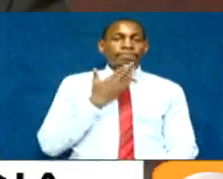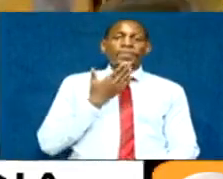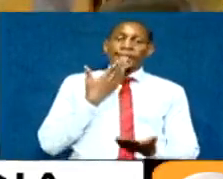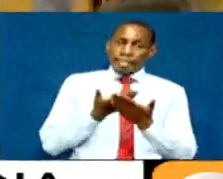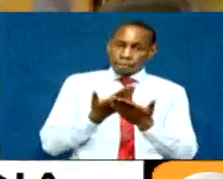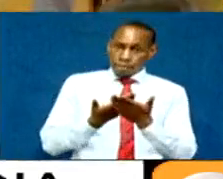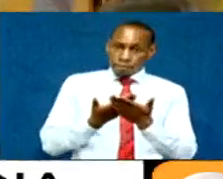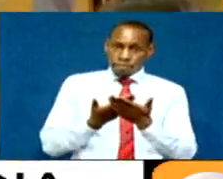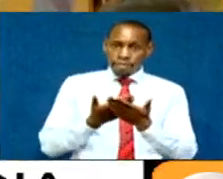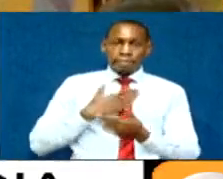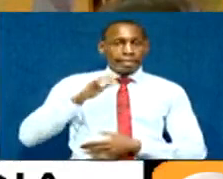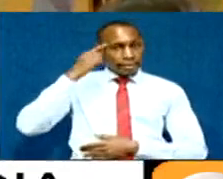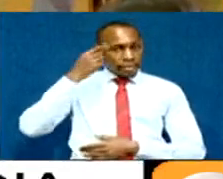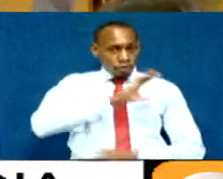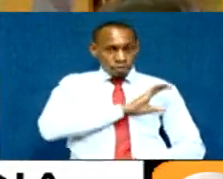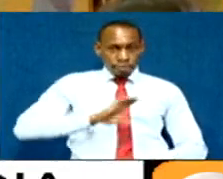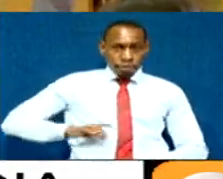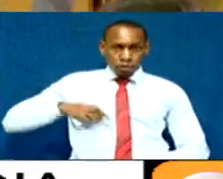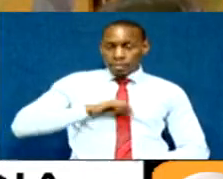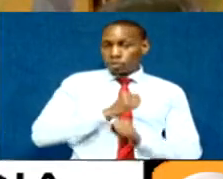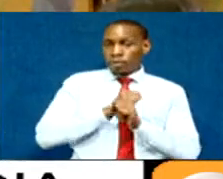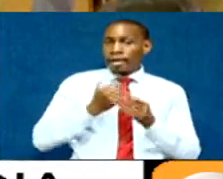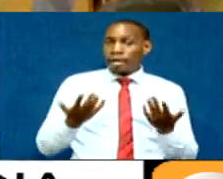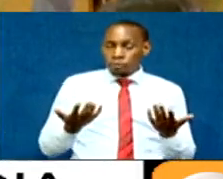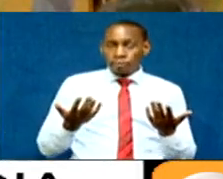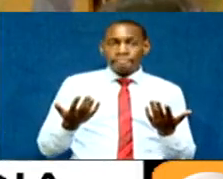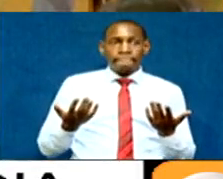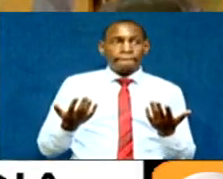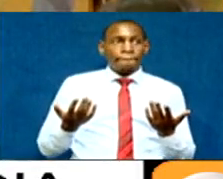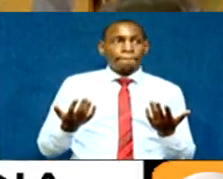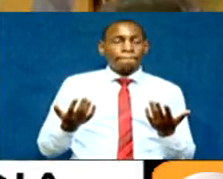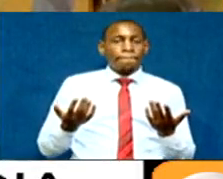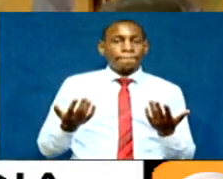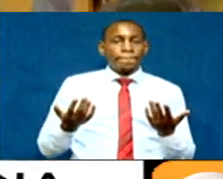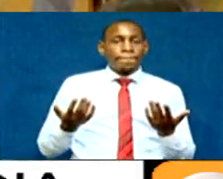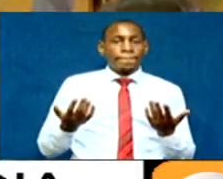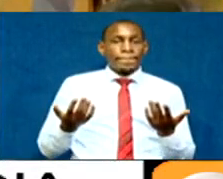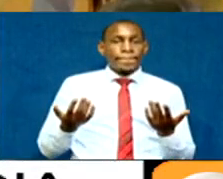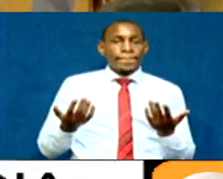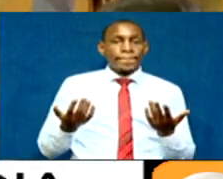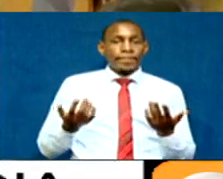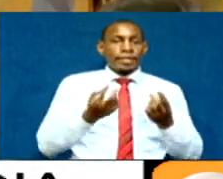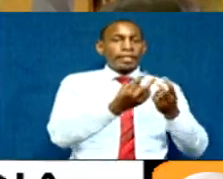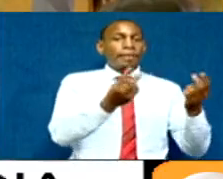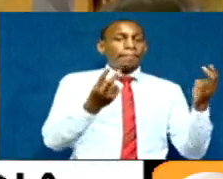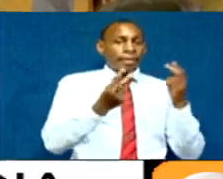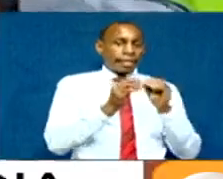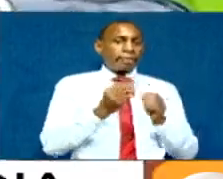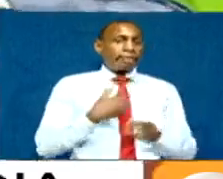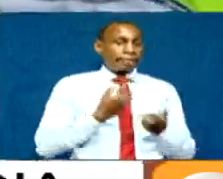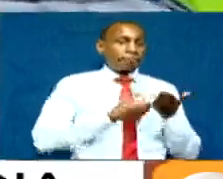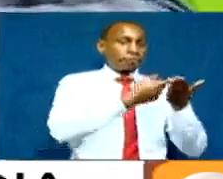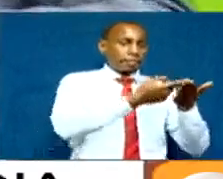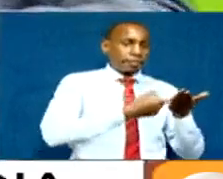Thank you. I think as a commission, how we operate is we have plenary meetings where we